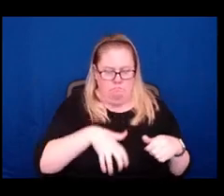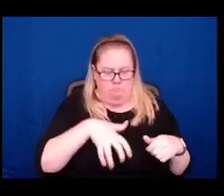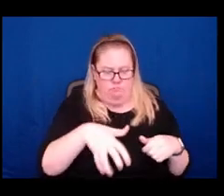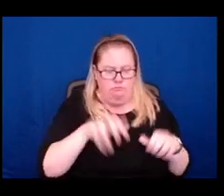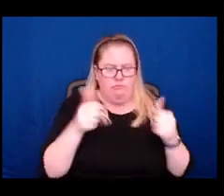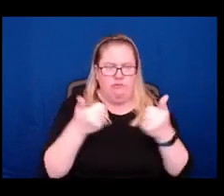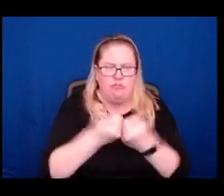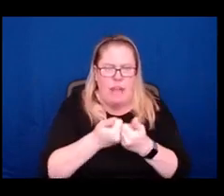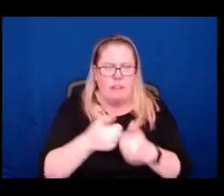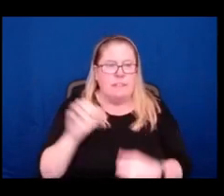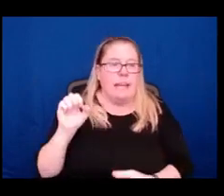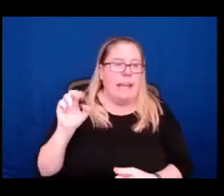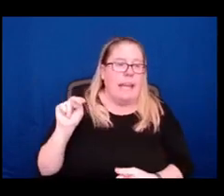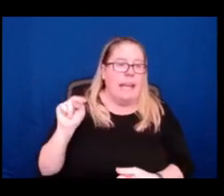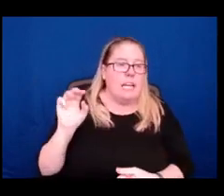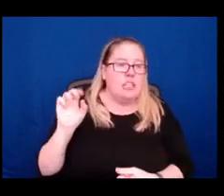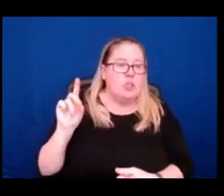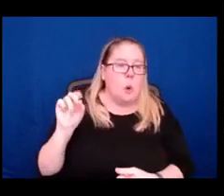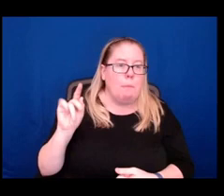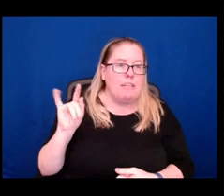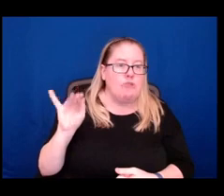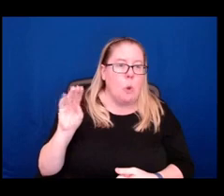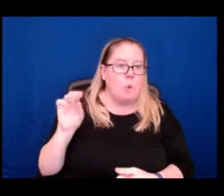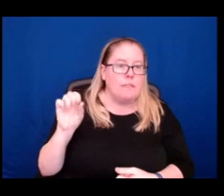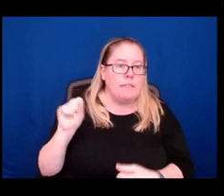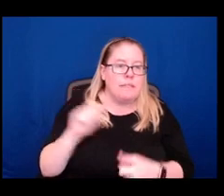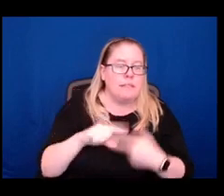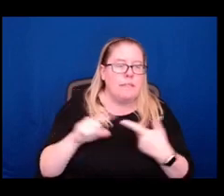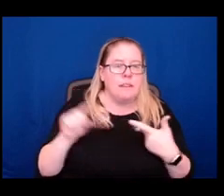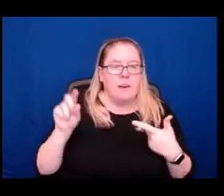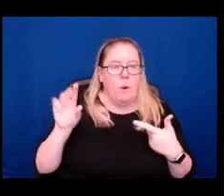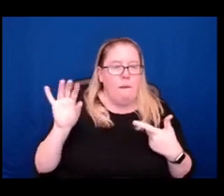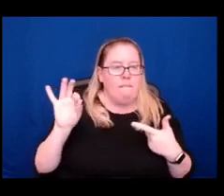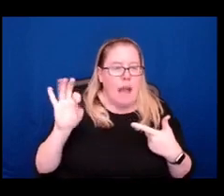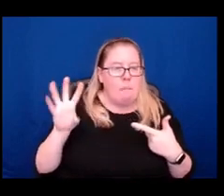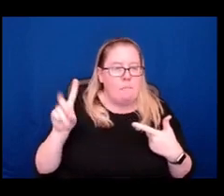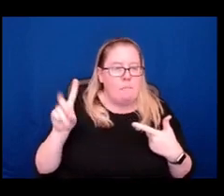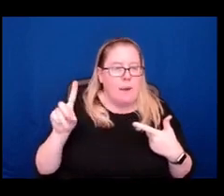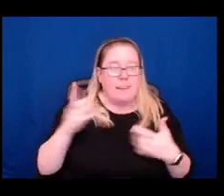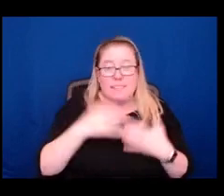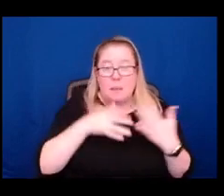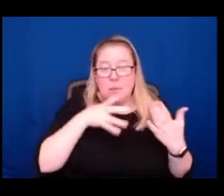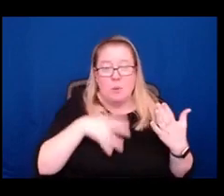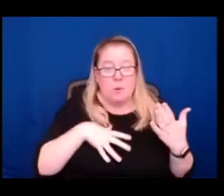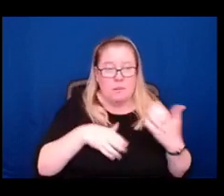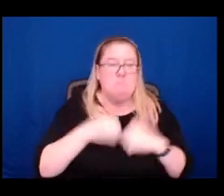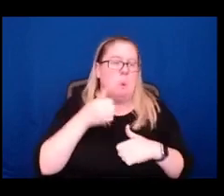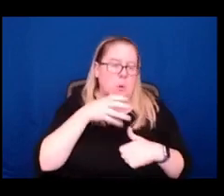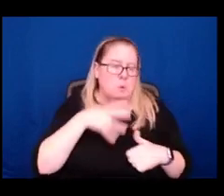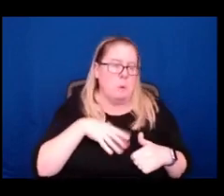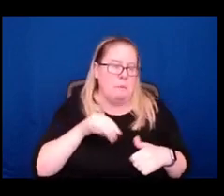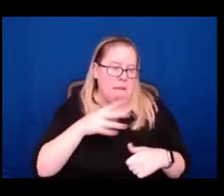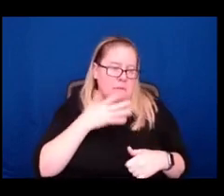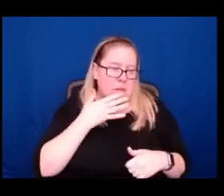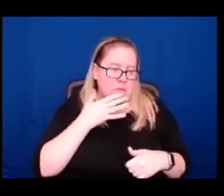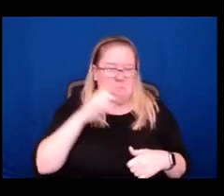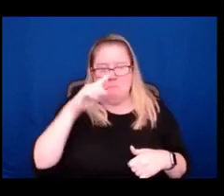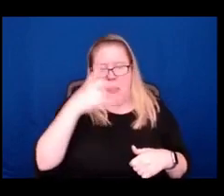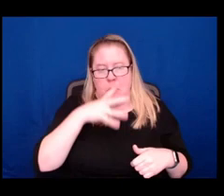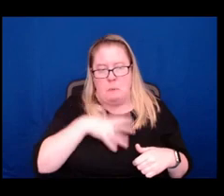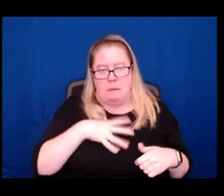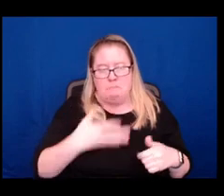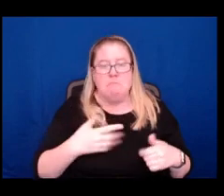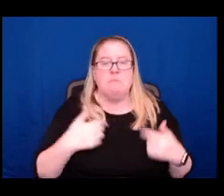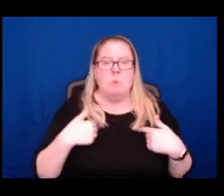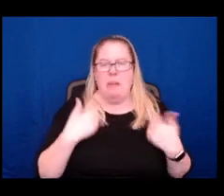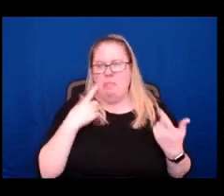either endometriosis or uterine fibroids. And some of these women were a majority women of color, Black women. And so I'm like,